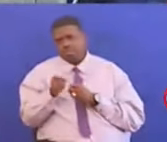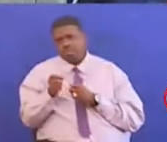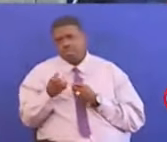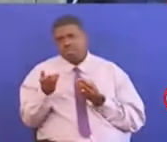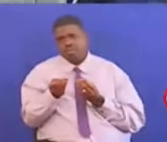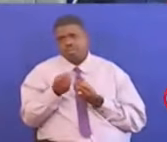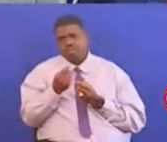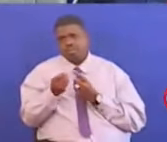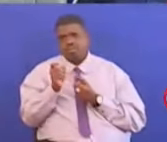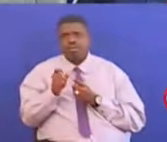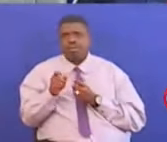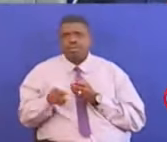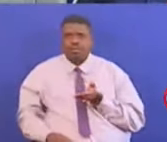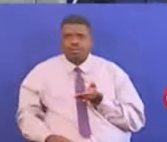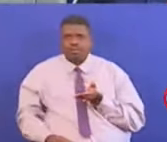a few minutes to say a word here?